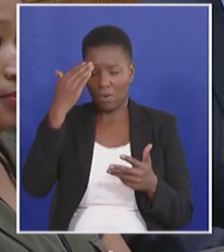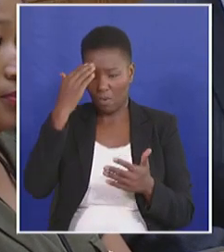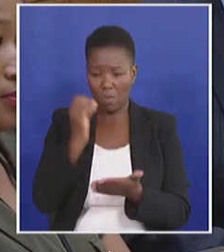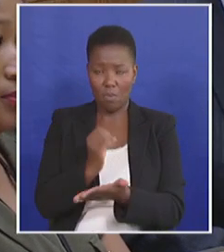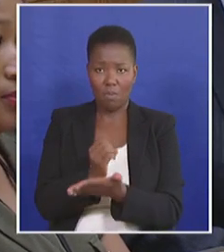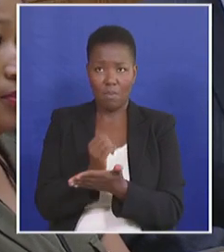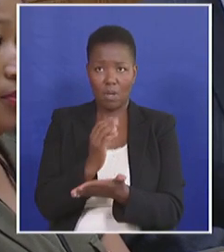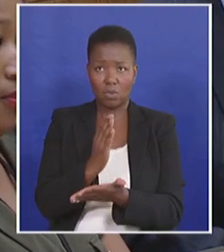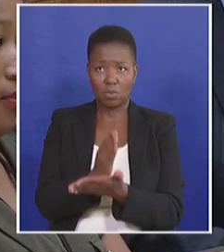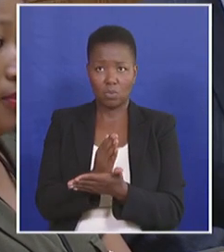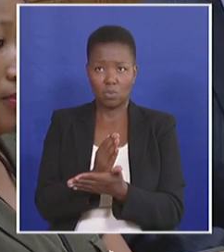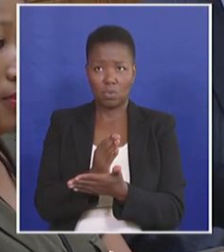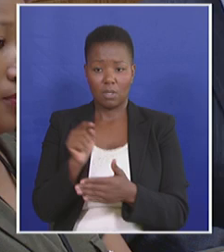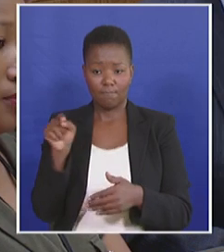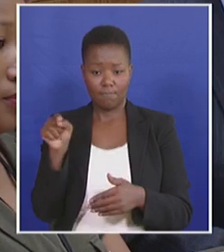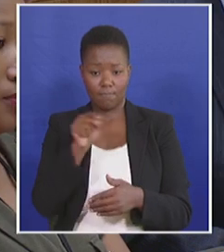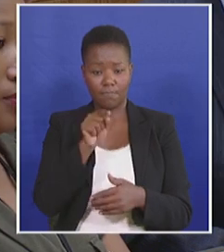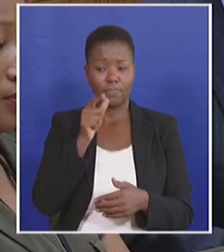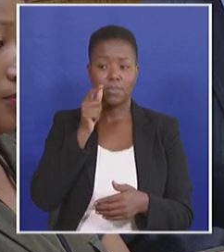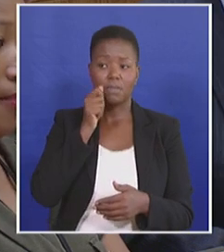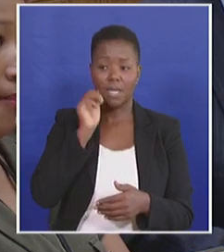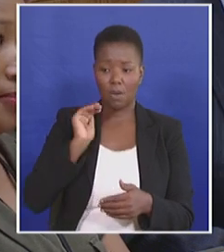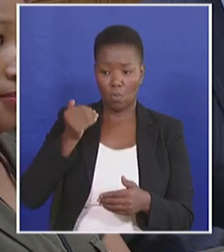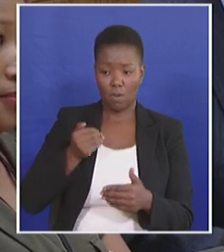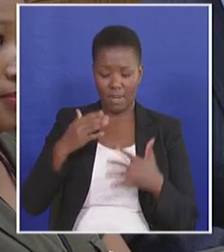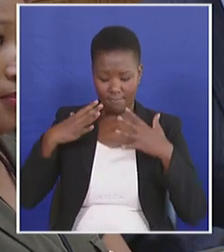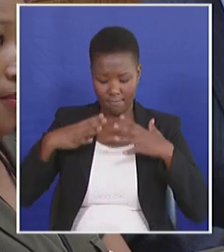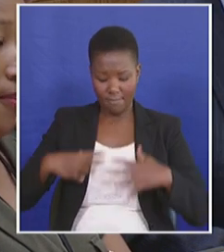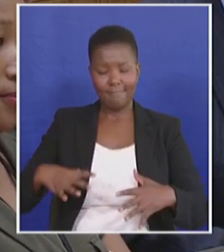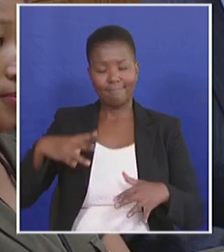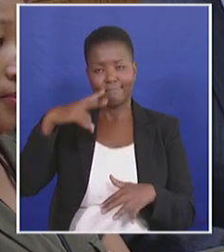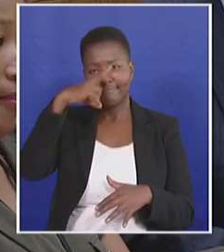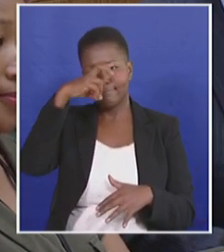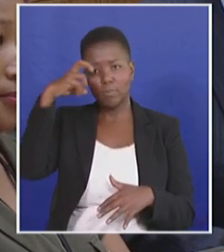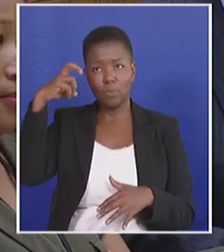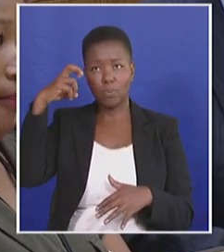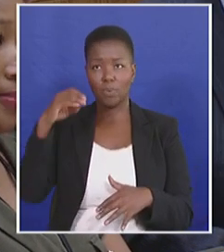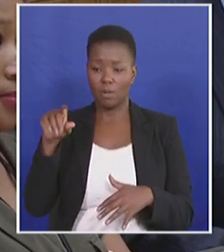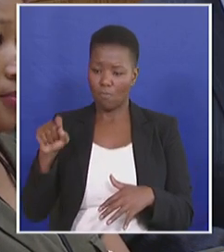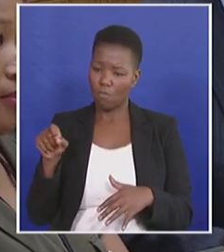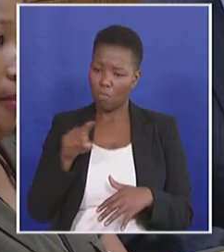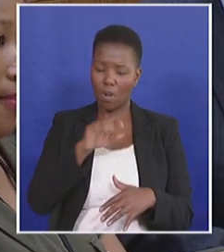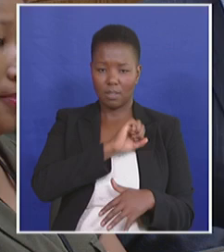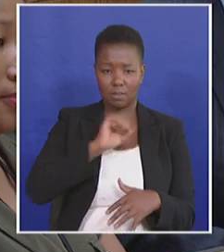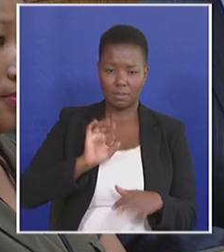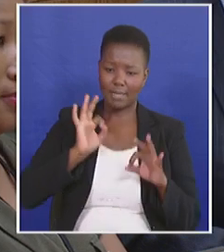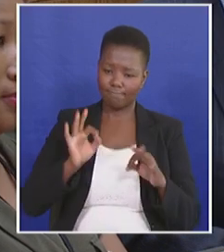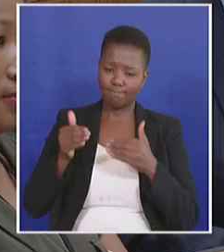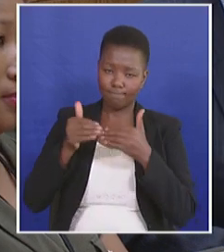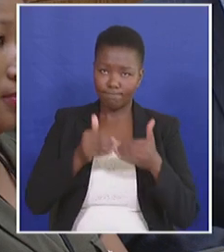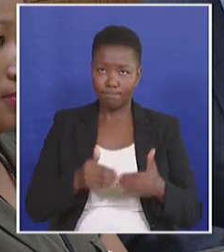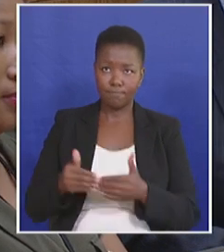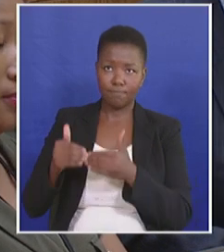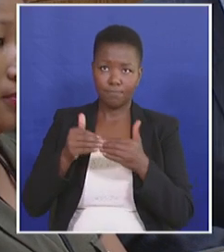sure that those men and women in blue and the entire personnel are taken care of, and